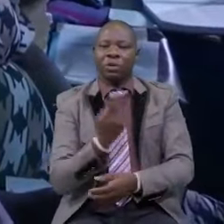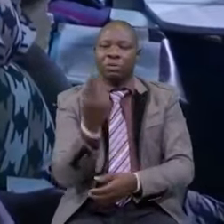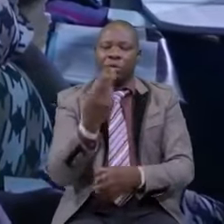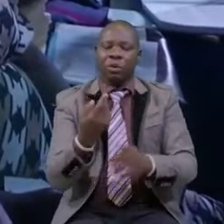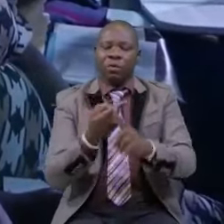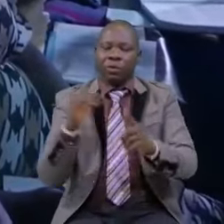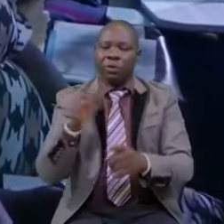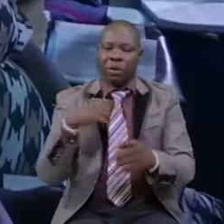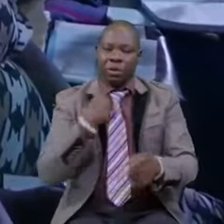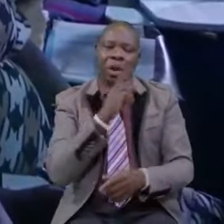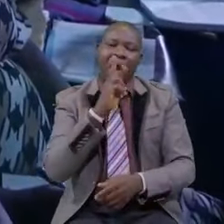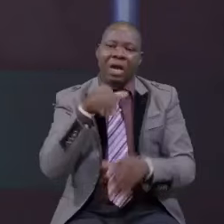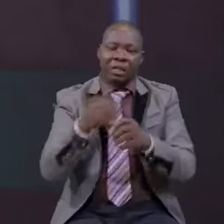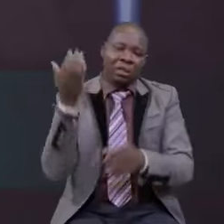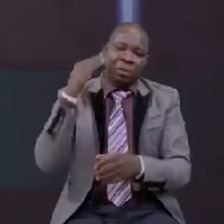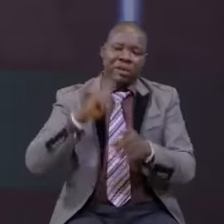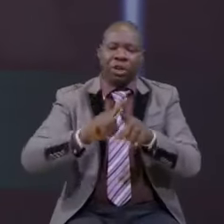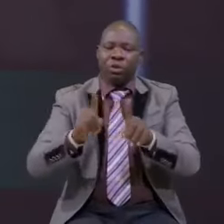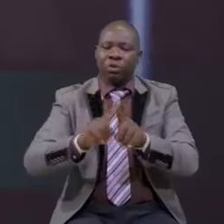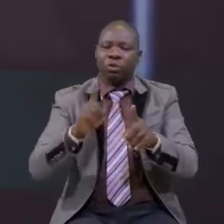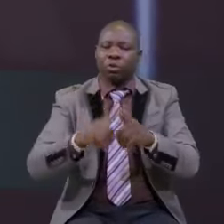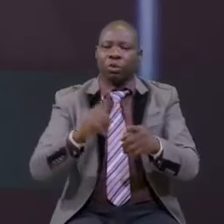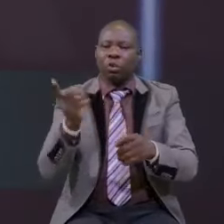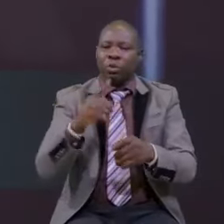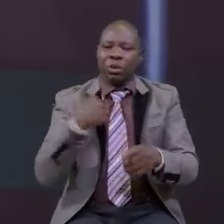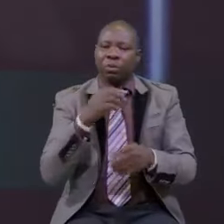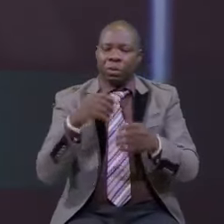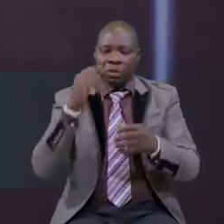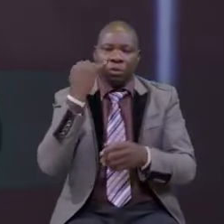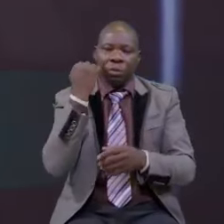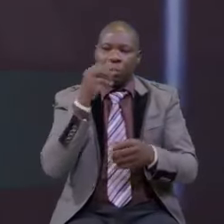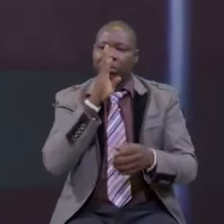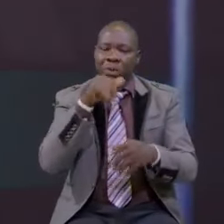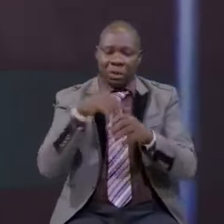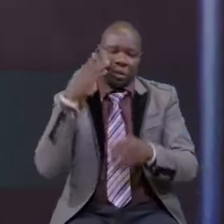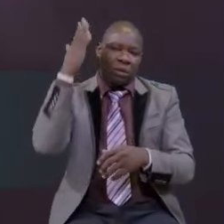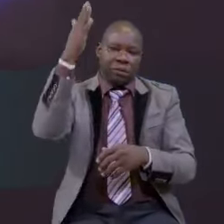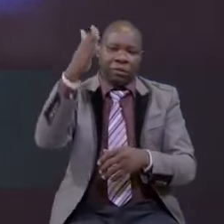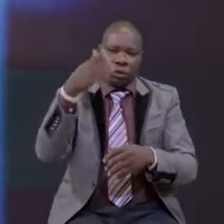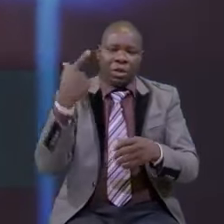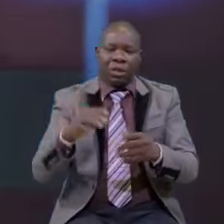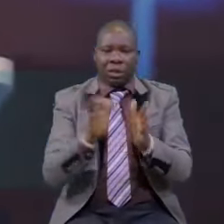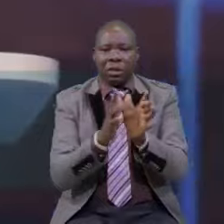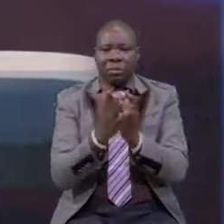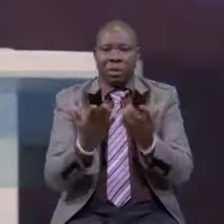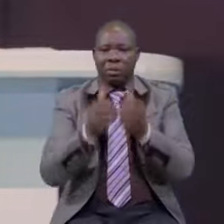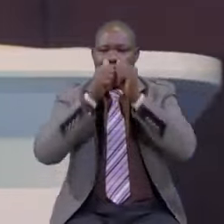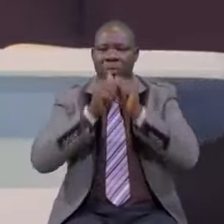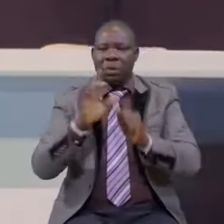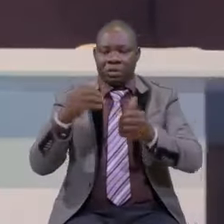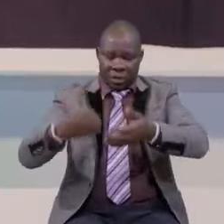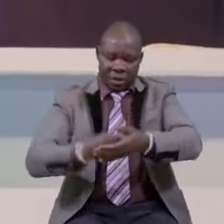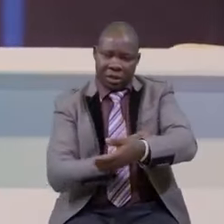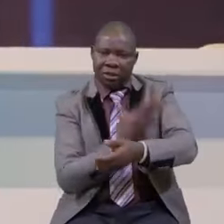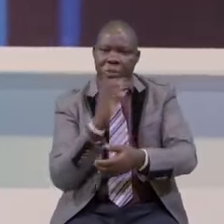past to where we ought to be now and where we ought to be in the future. The Bible, blessed,